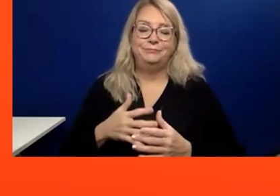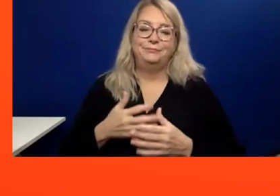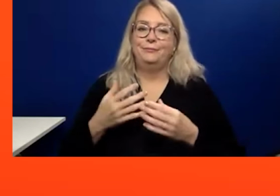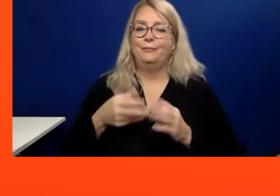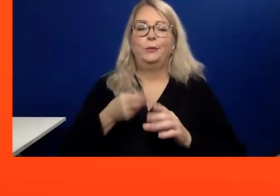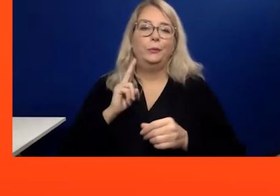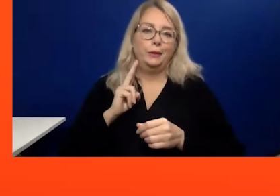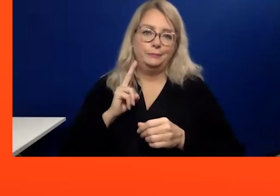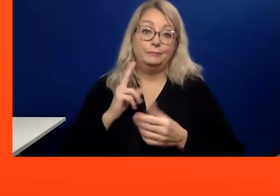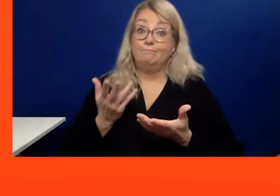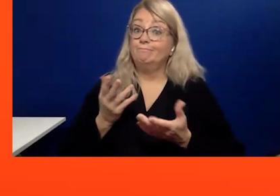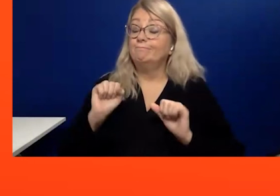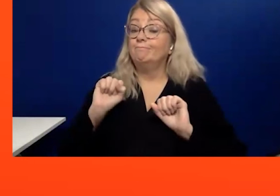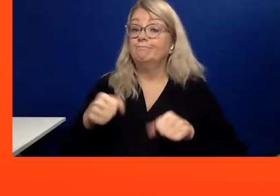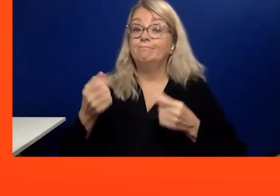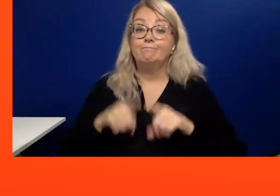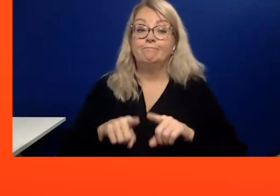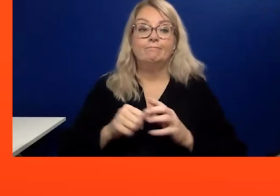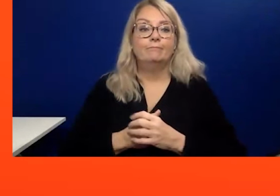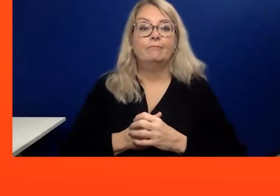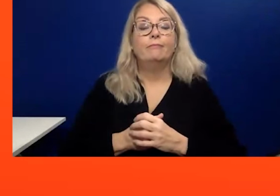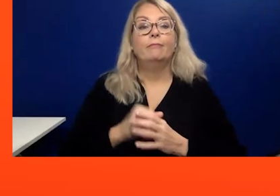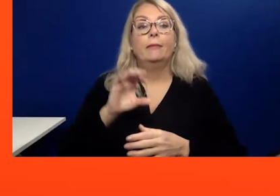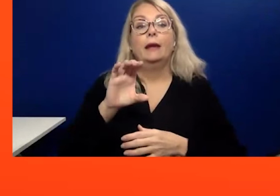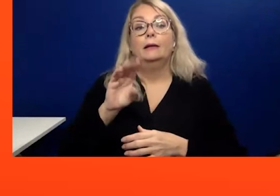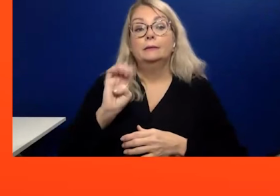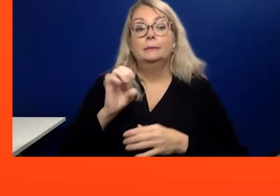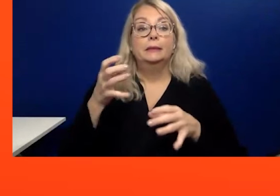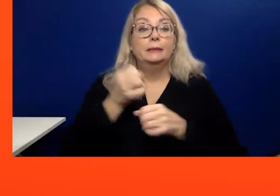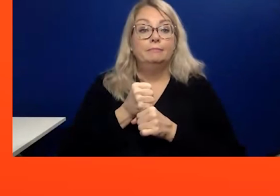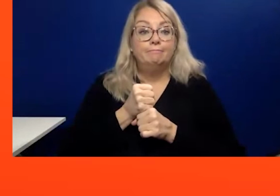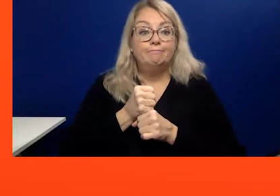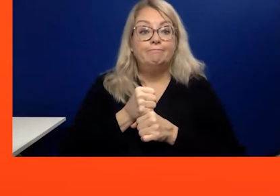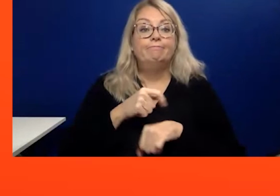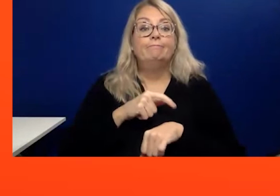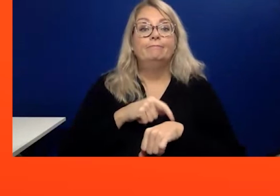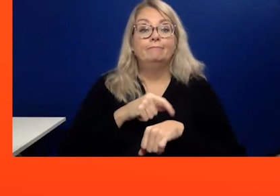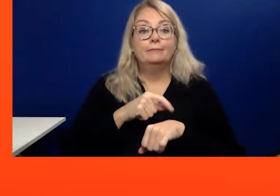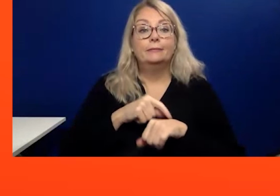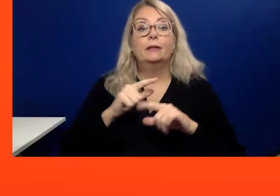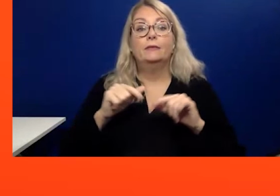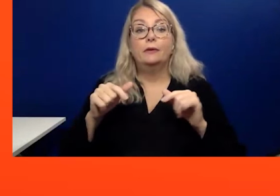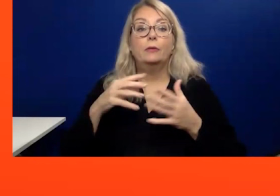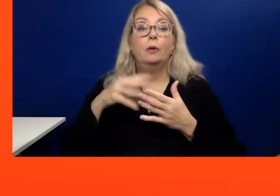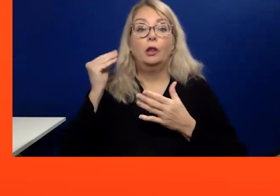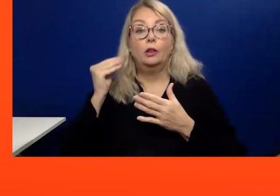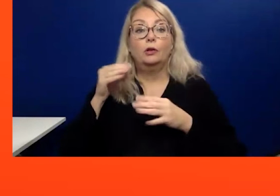So CBE in a nutshell, time is variable, learning is fixed. Traditional credit hour system doesn't